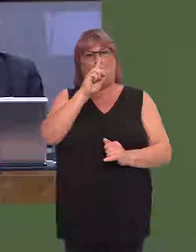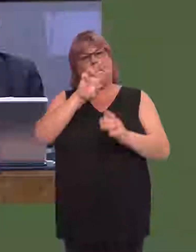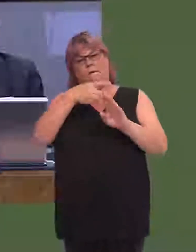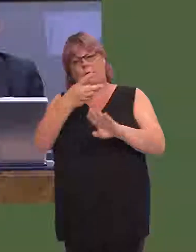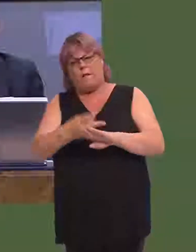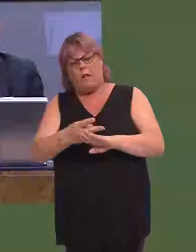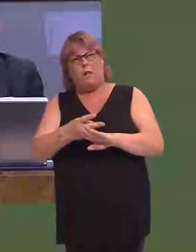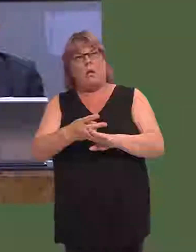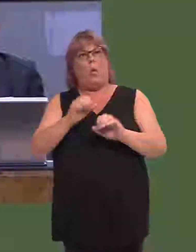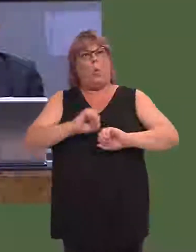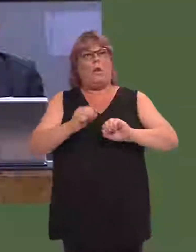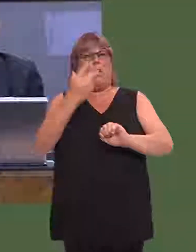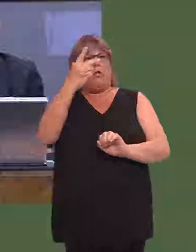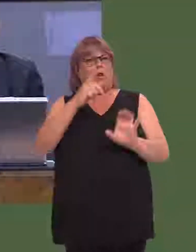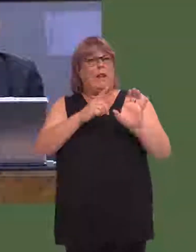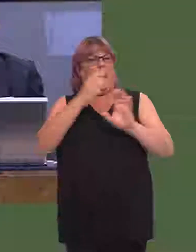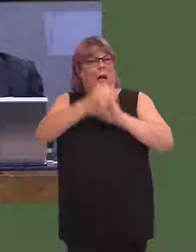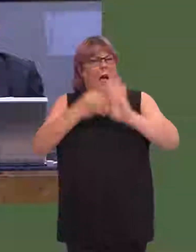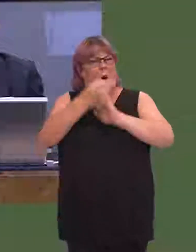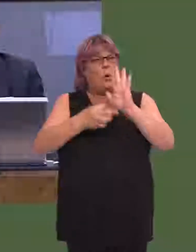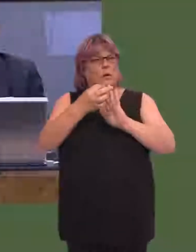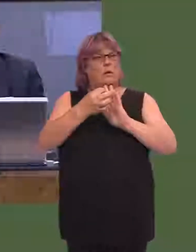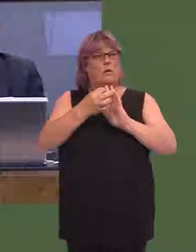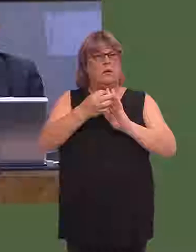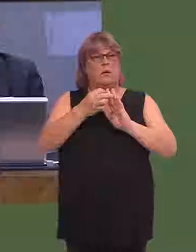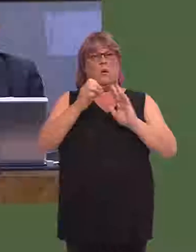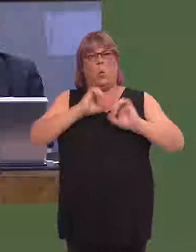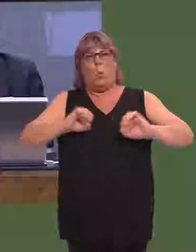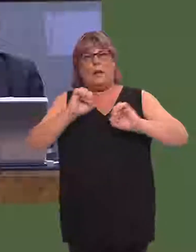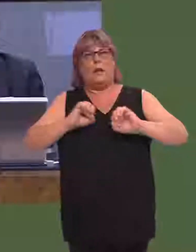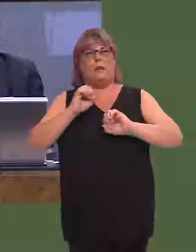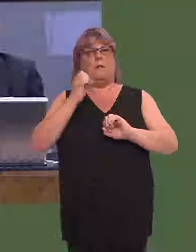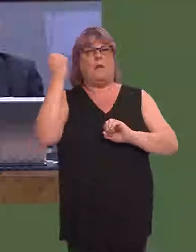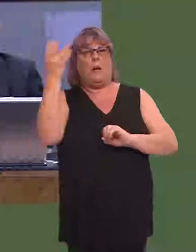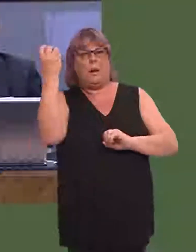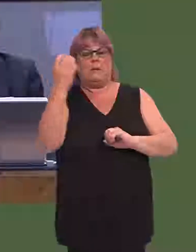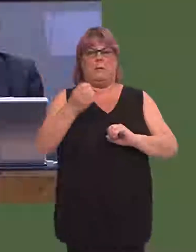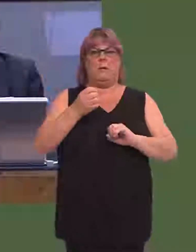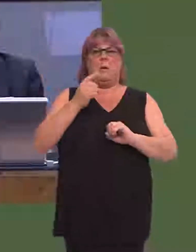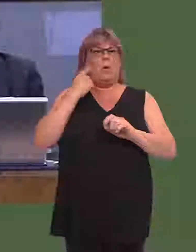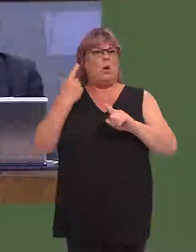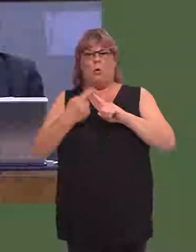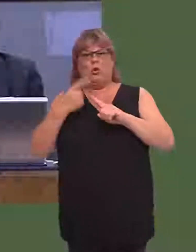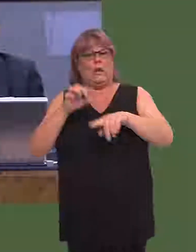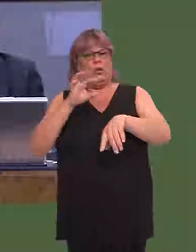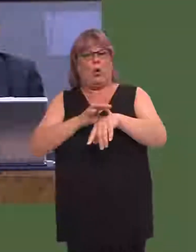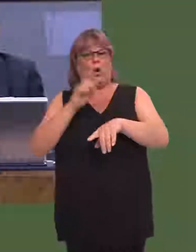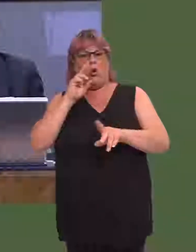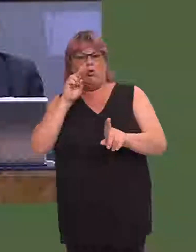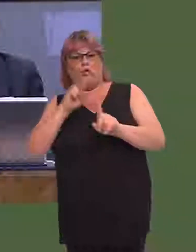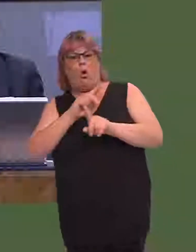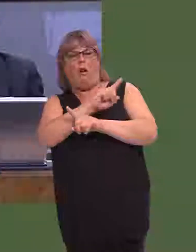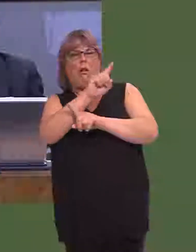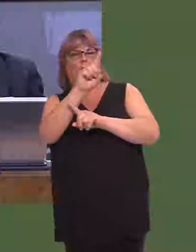Evans waited on a concrete path for more than 3 hours after falling and breaking her hip, and then was not seen by an emergency department